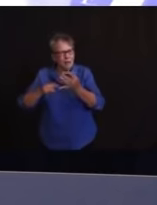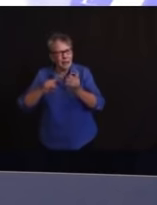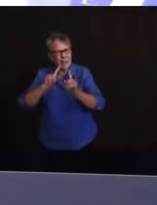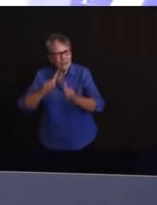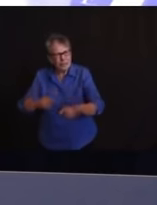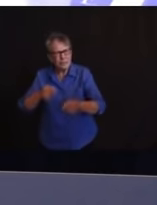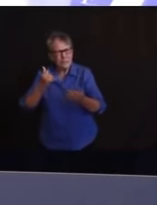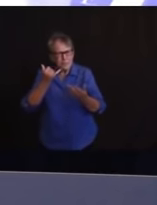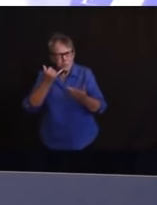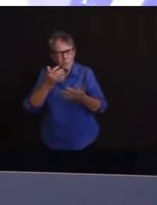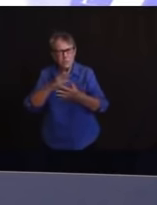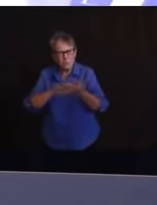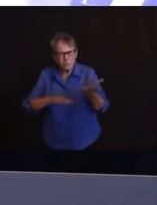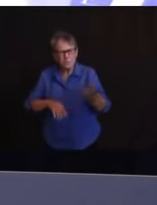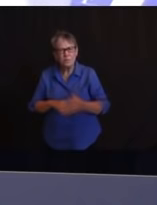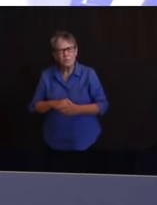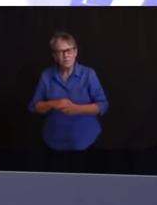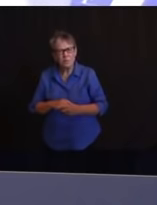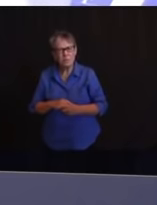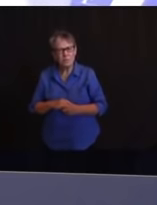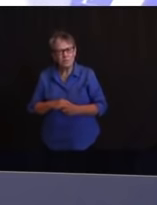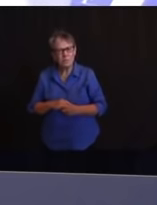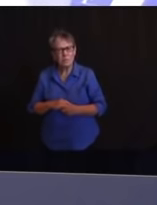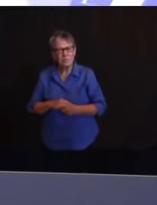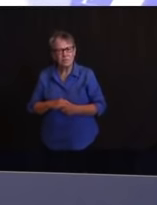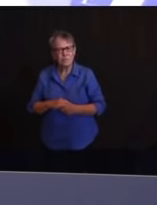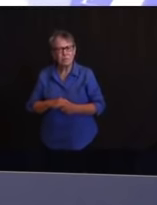is taking longer because of the current